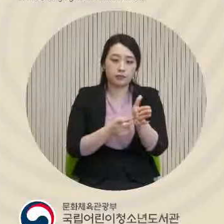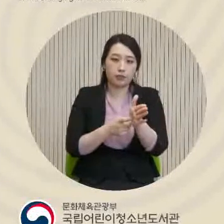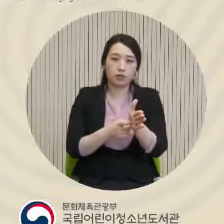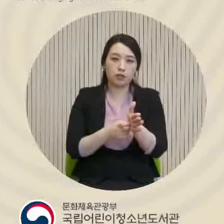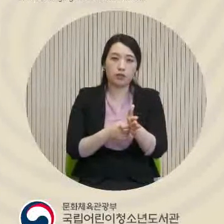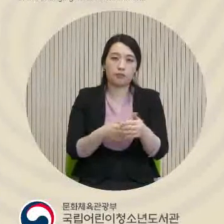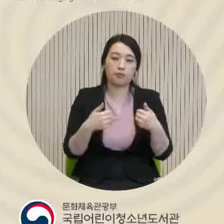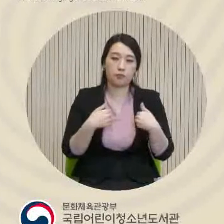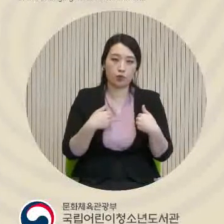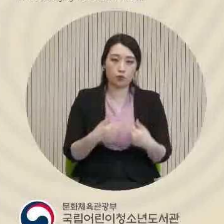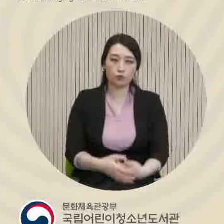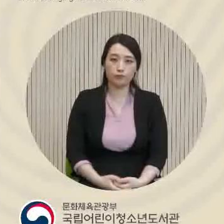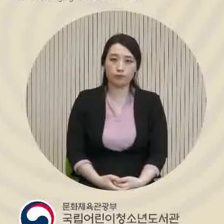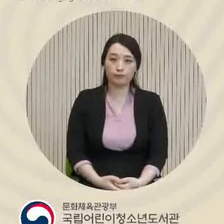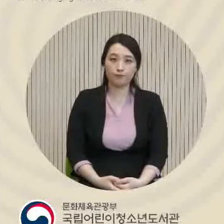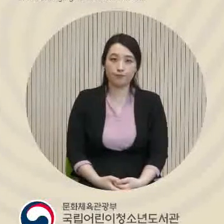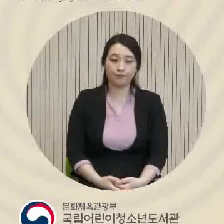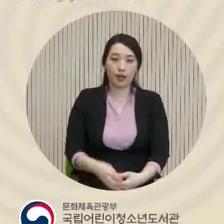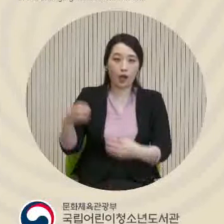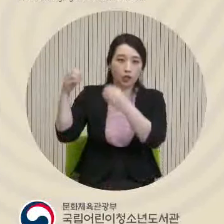make plan.